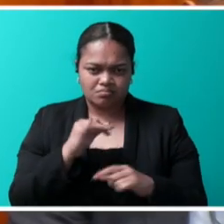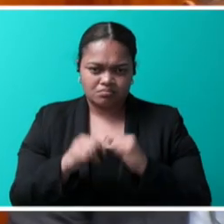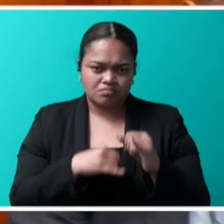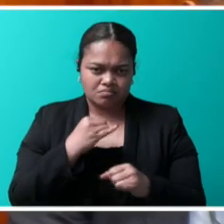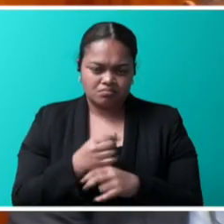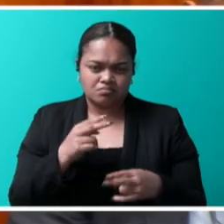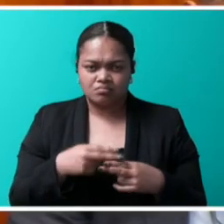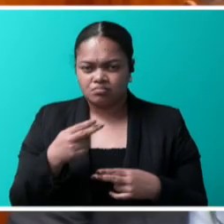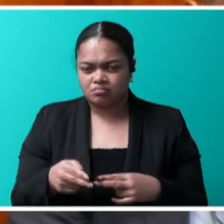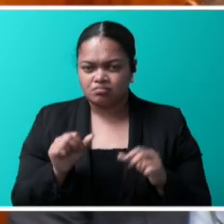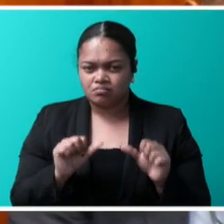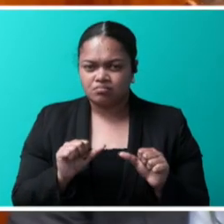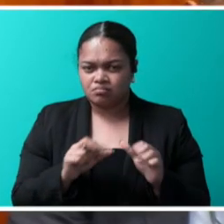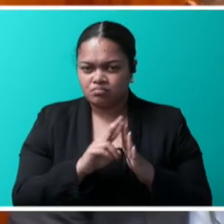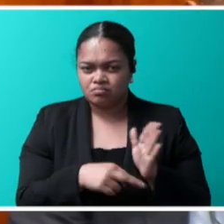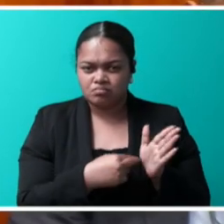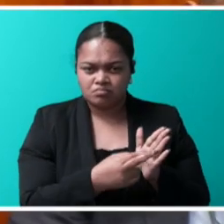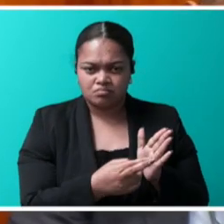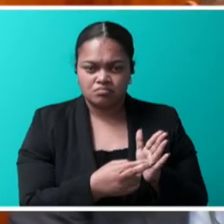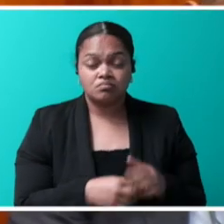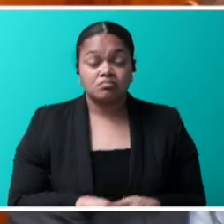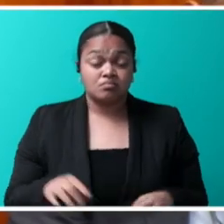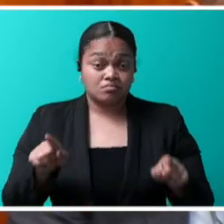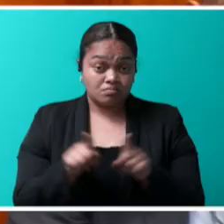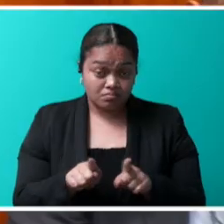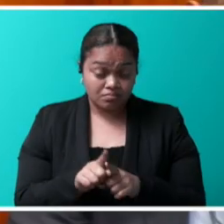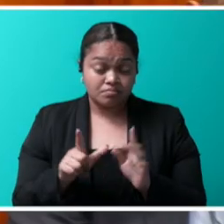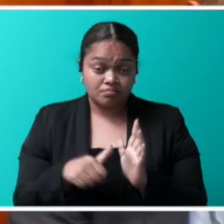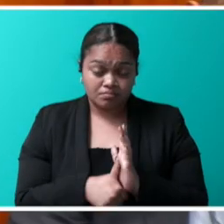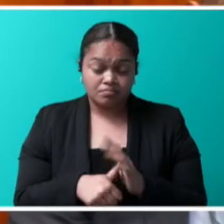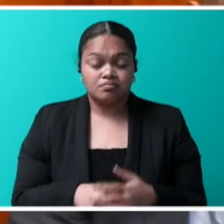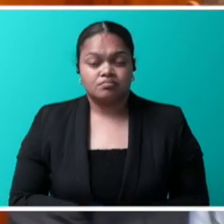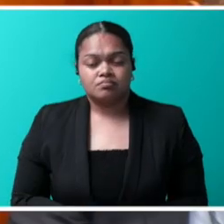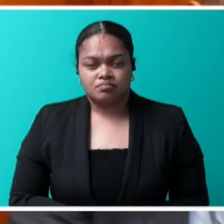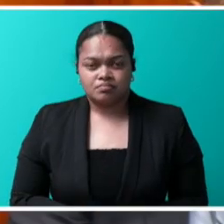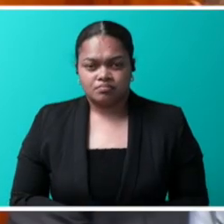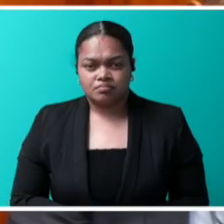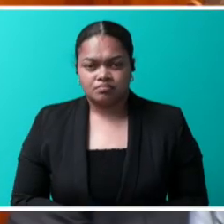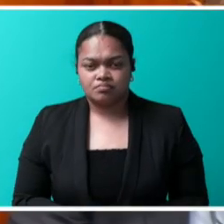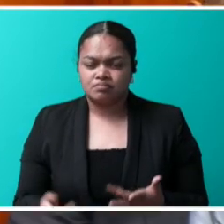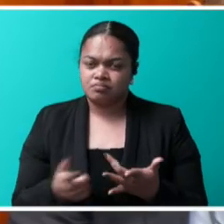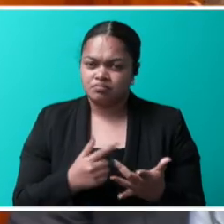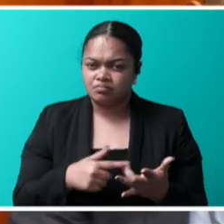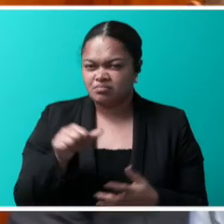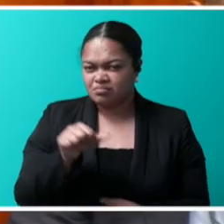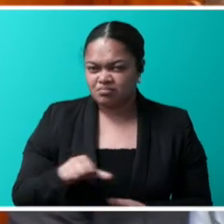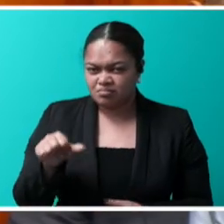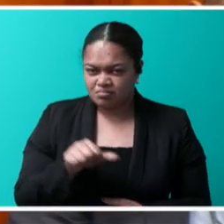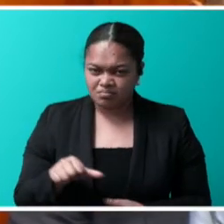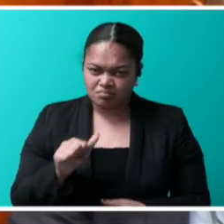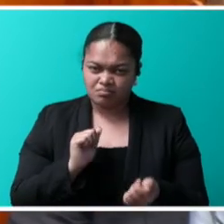Plant Protection Convention. At the same time, they are expanding surveillance in high-risk areas such as